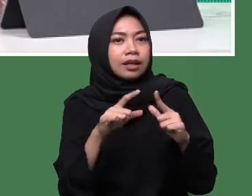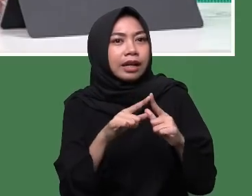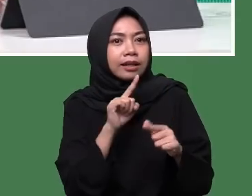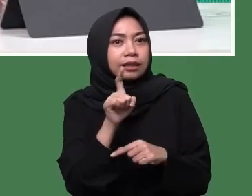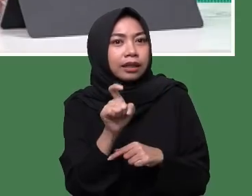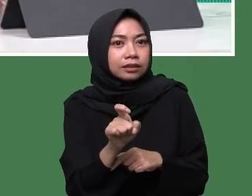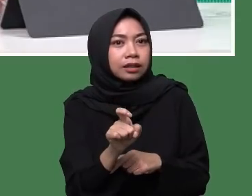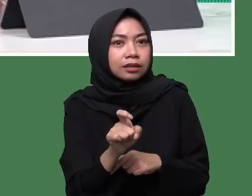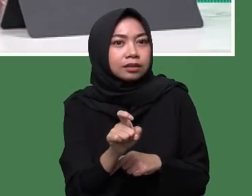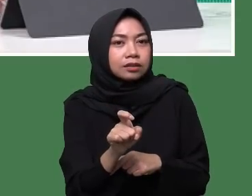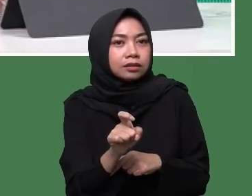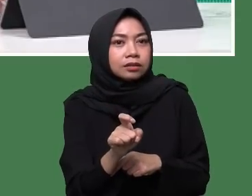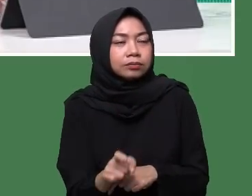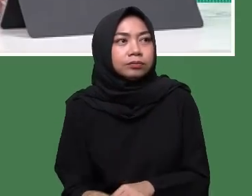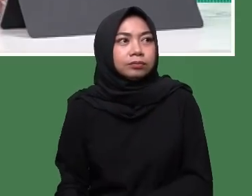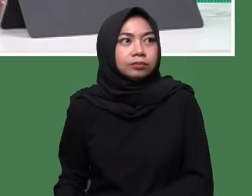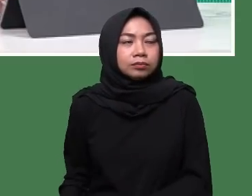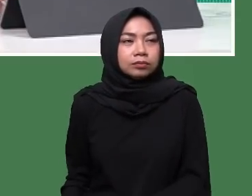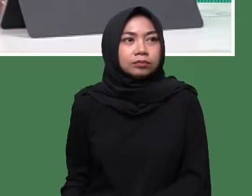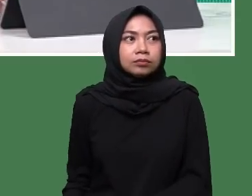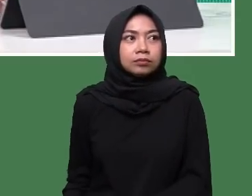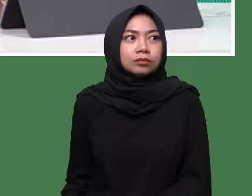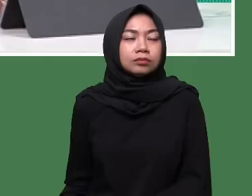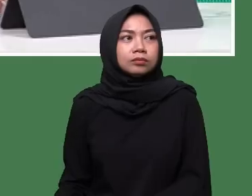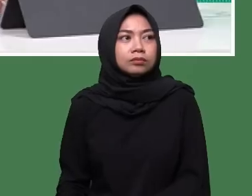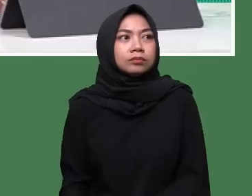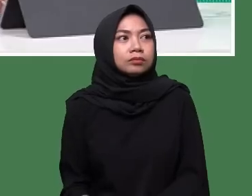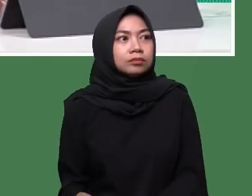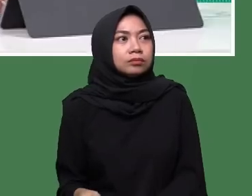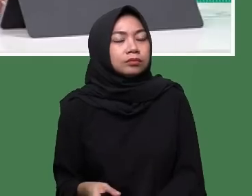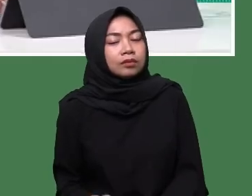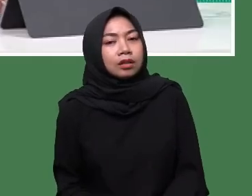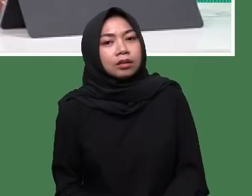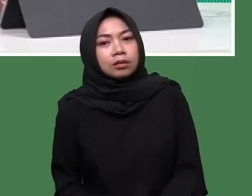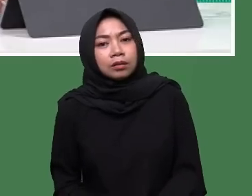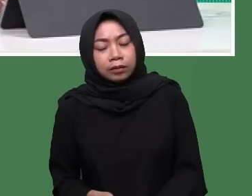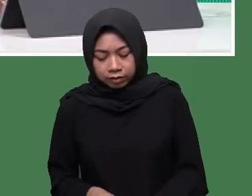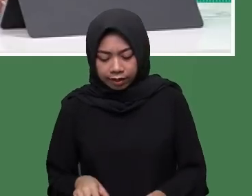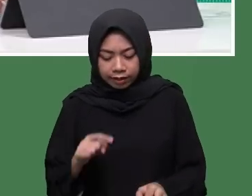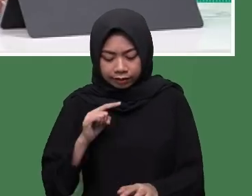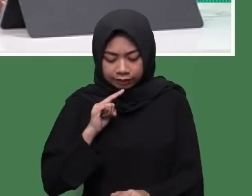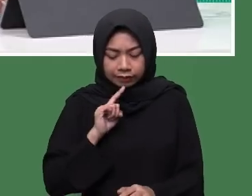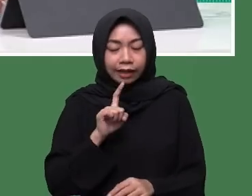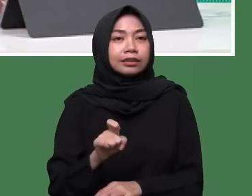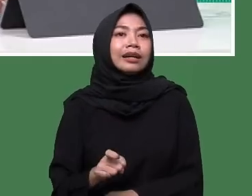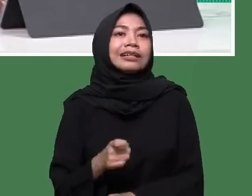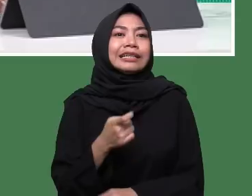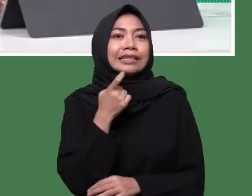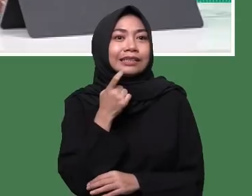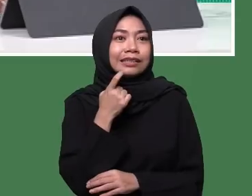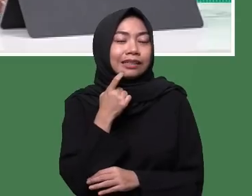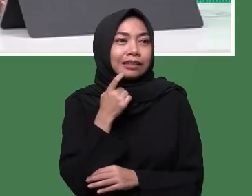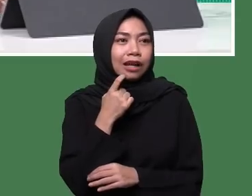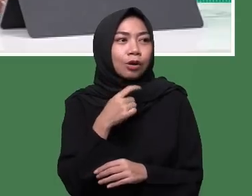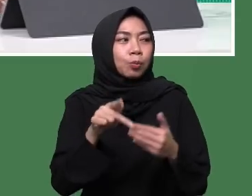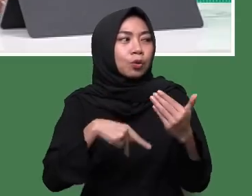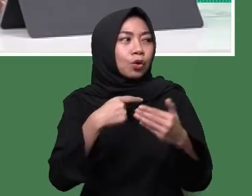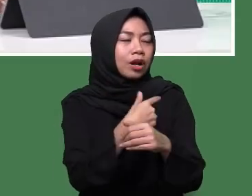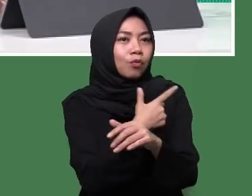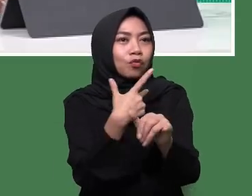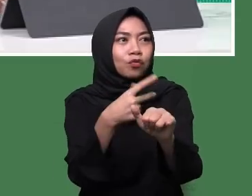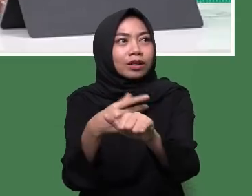post. Let me know if you wanna unmute you, but a question about vaccination program. Is it happening quickly enough? There's been criticism